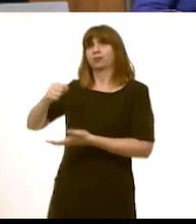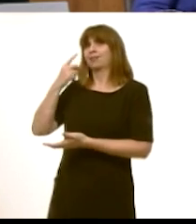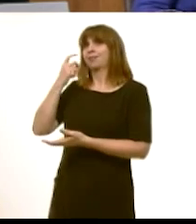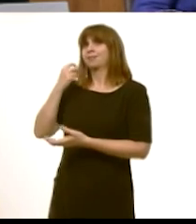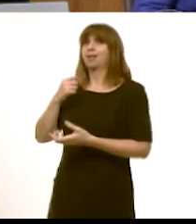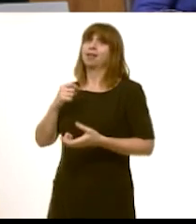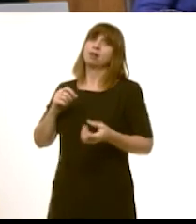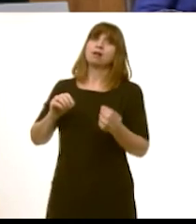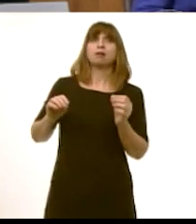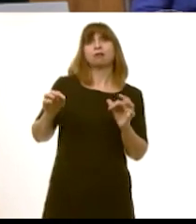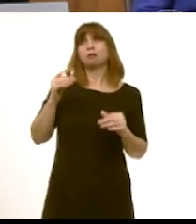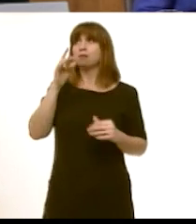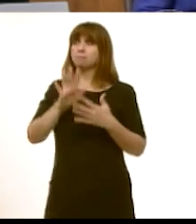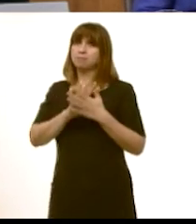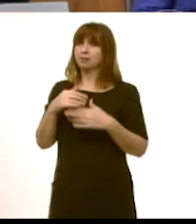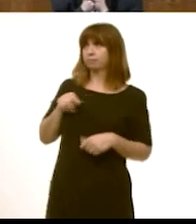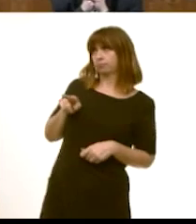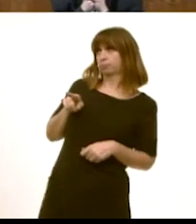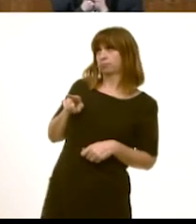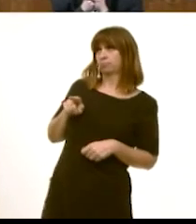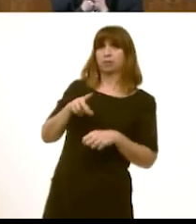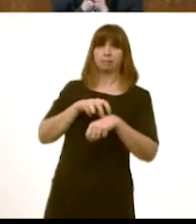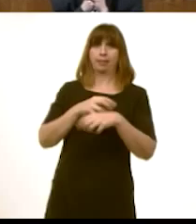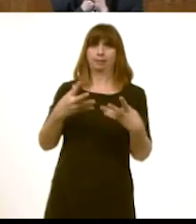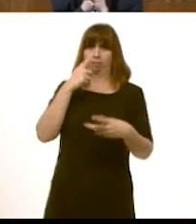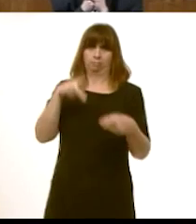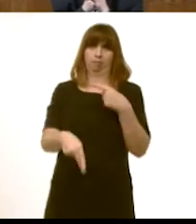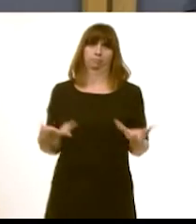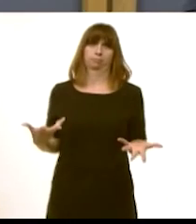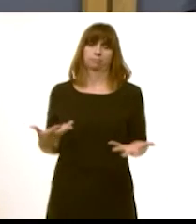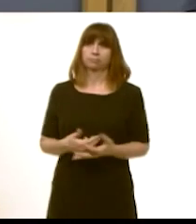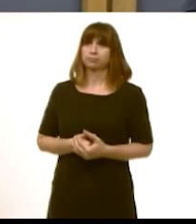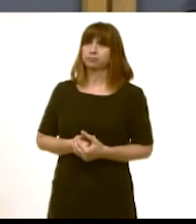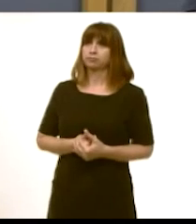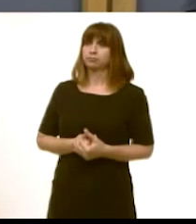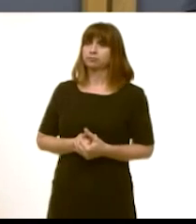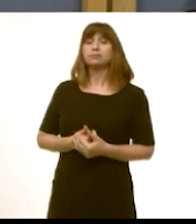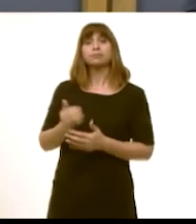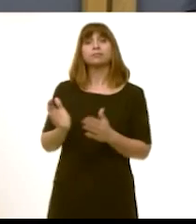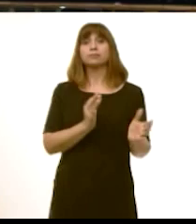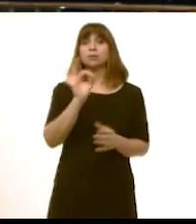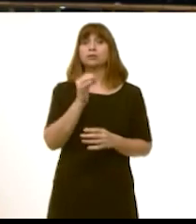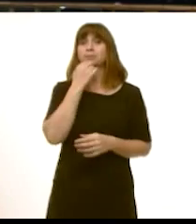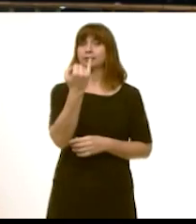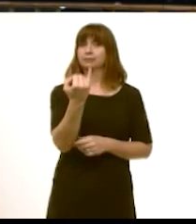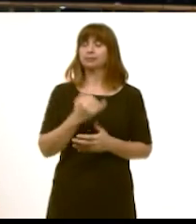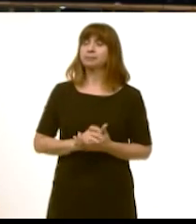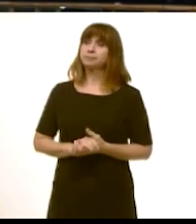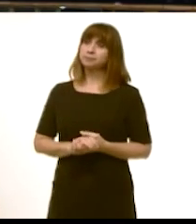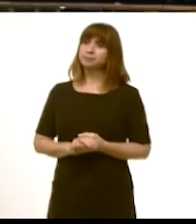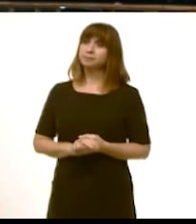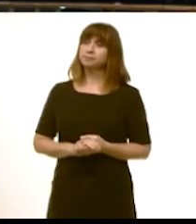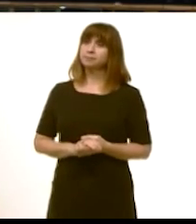yesterday suggest that frontline policing will be cut. Question 6, Ellen Jones. A wnaeth y Prif